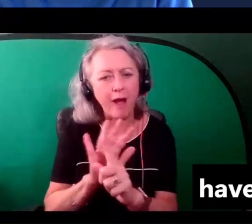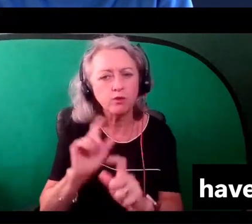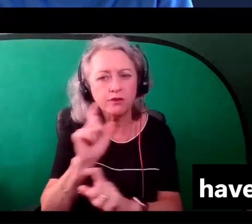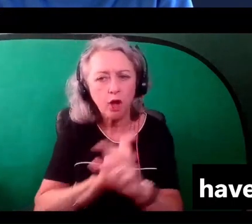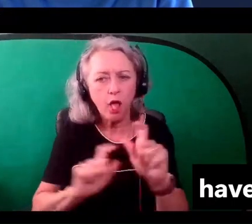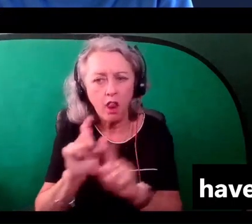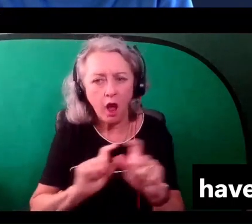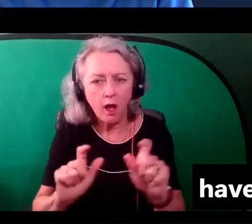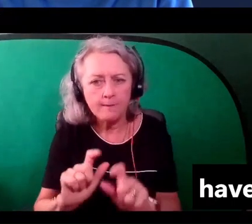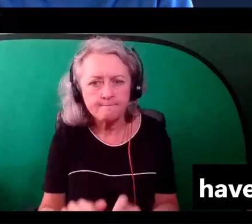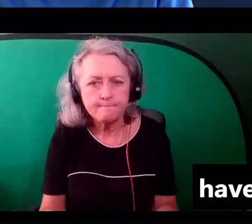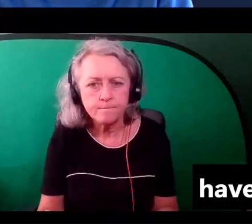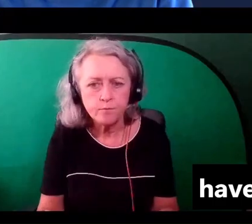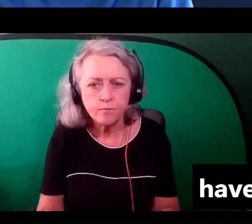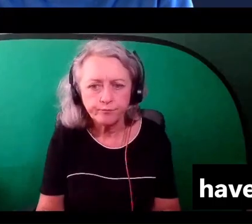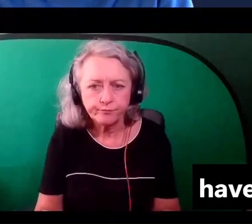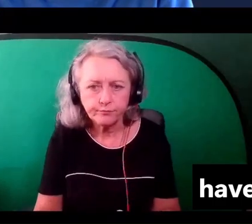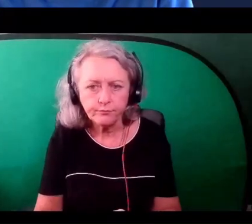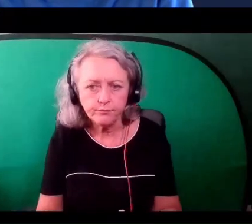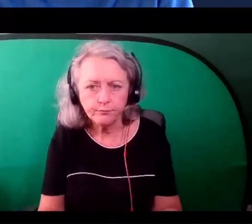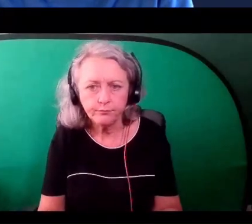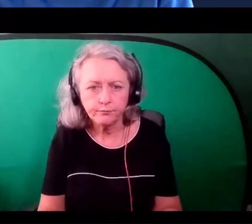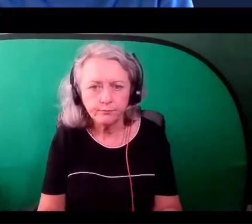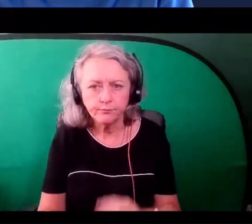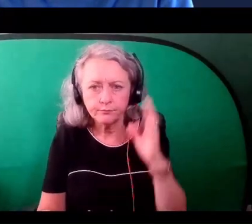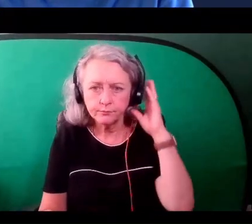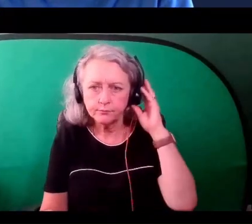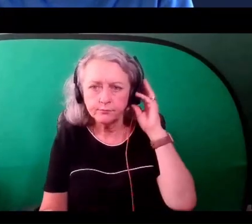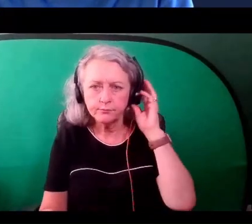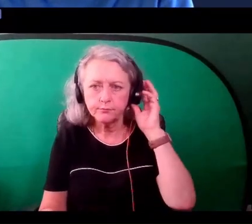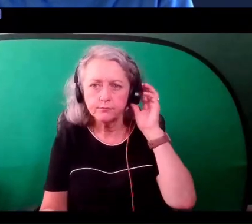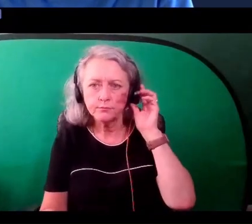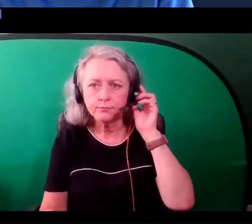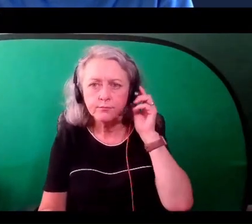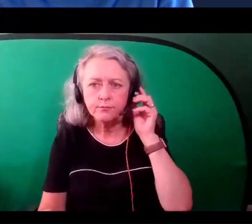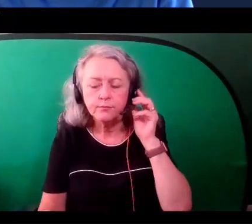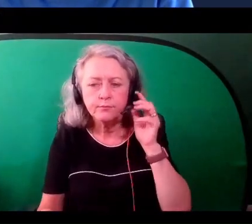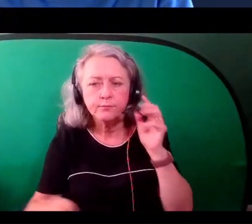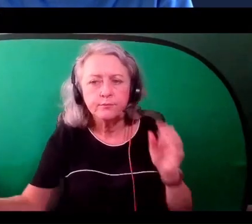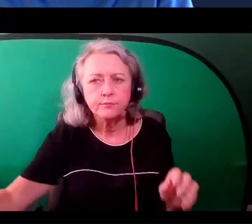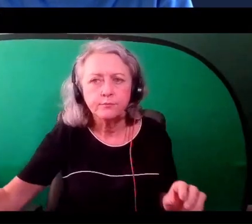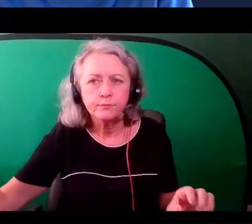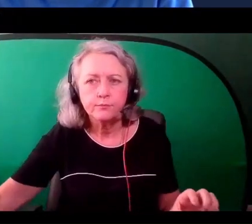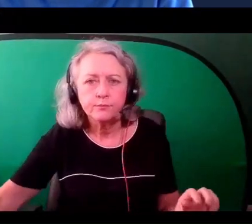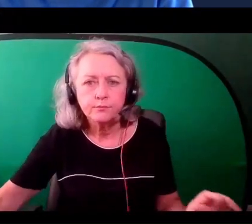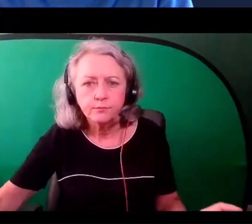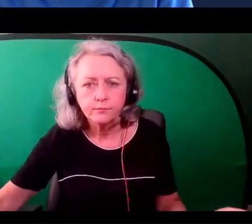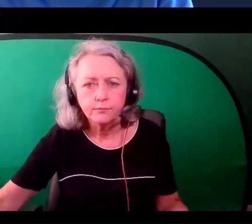Have a question? The subtitle on